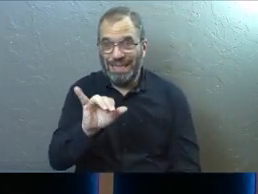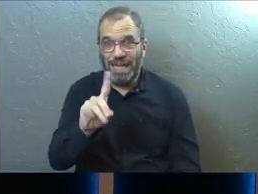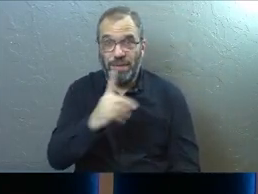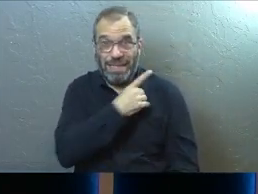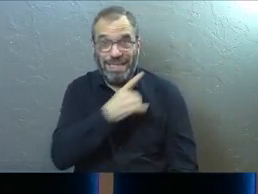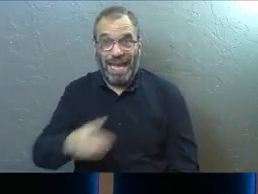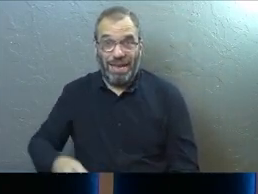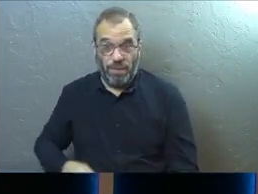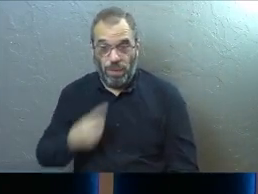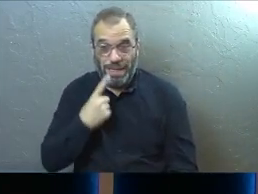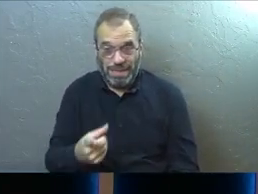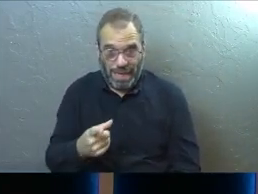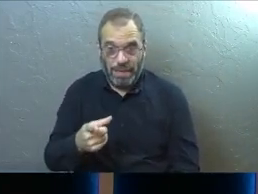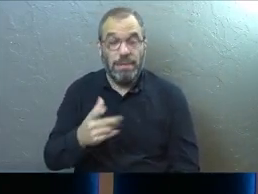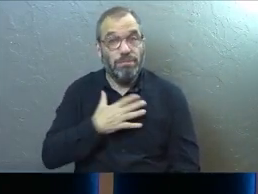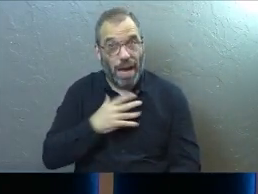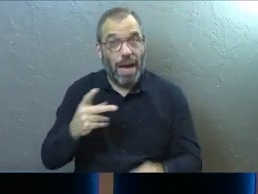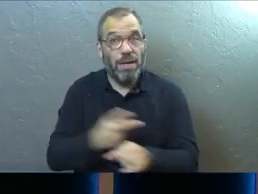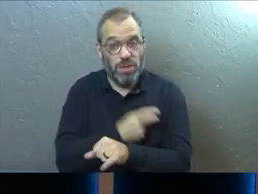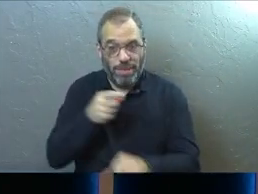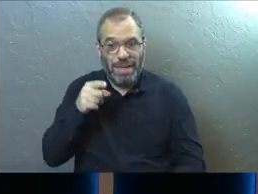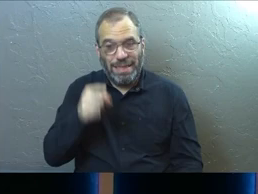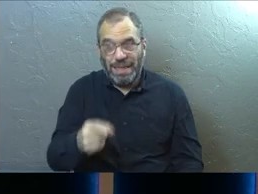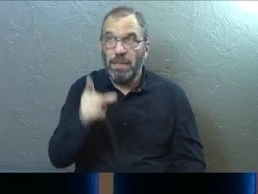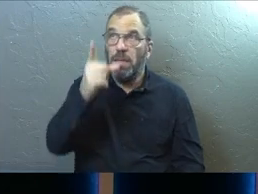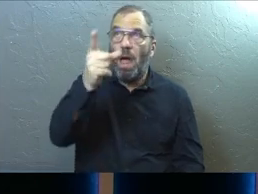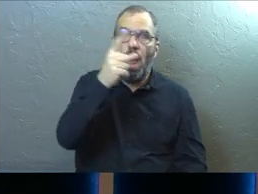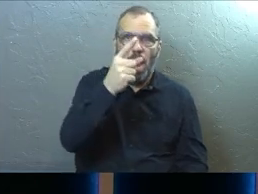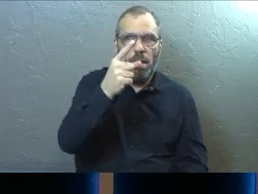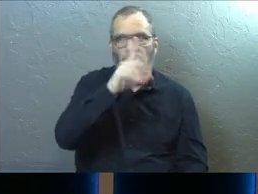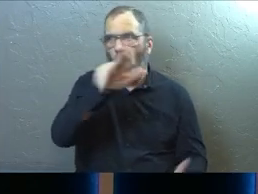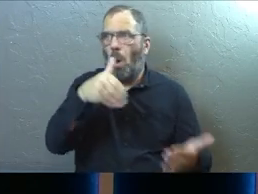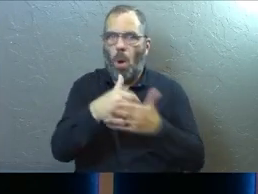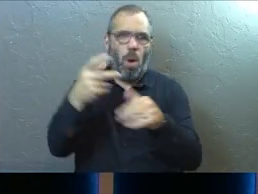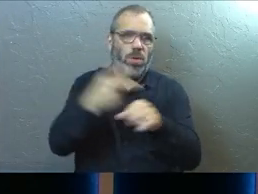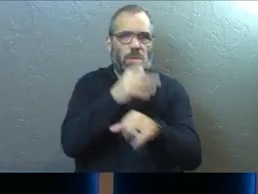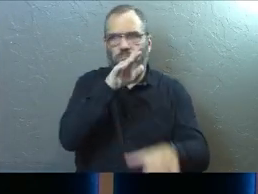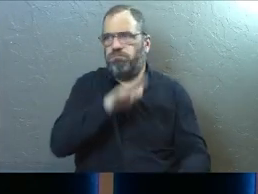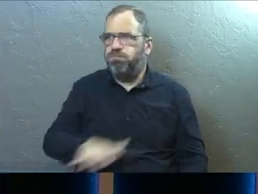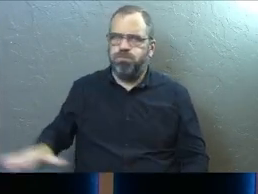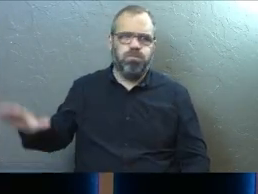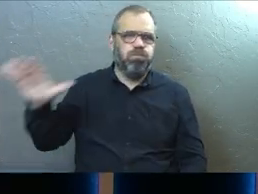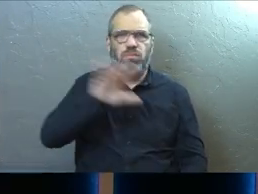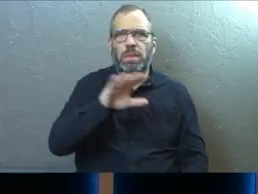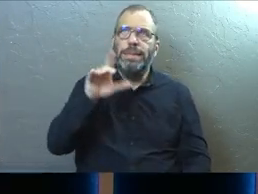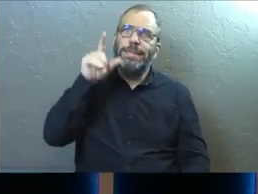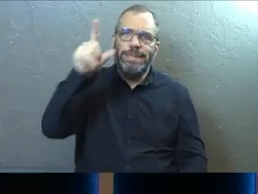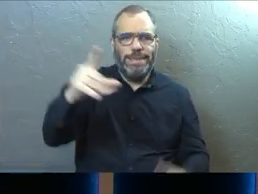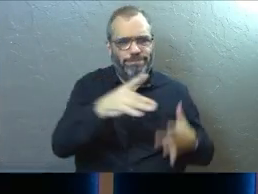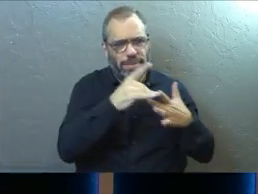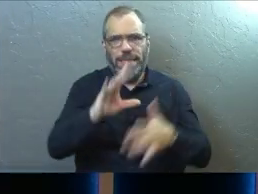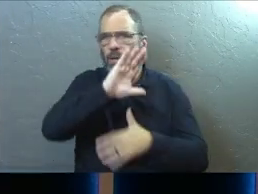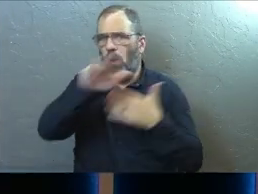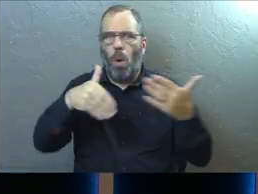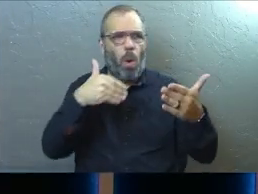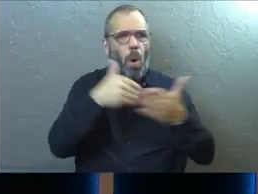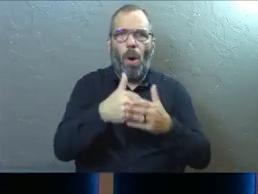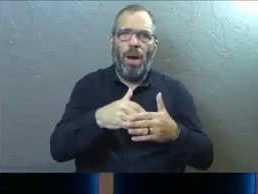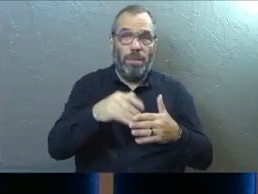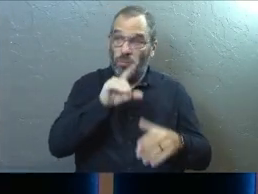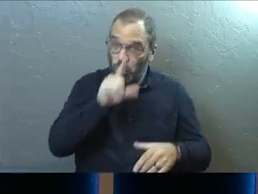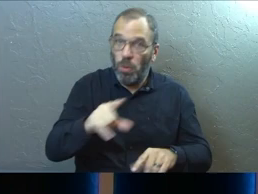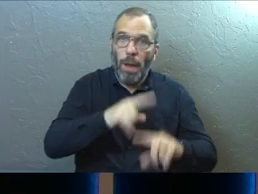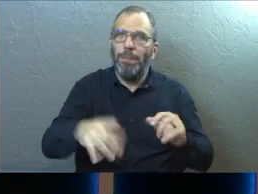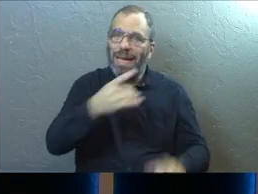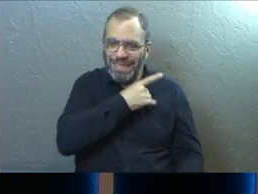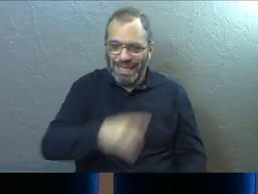Lord is the shepherd, because that's true too. Like, he is the shepherd over all of this, and he is the one that's leading everybody. Like, that's